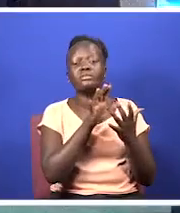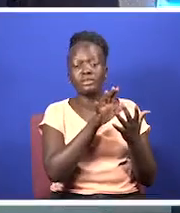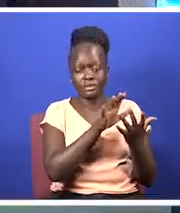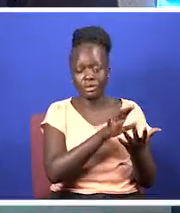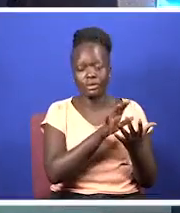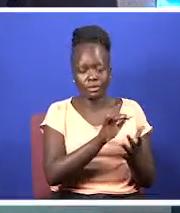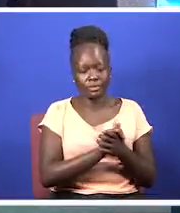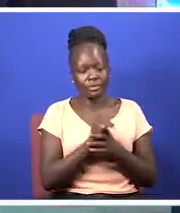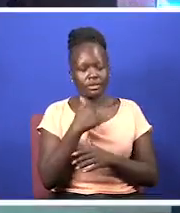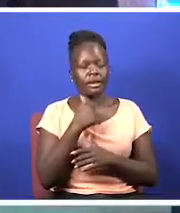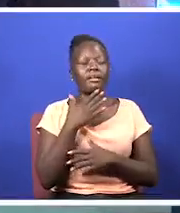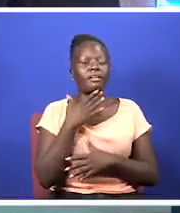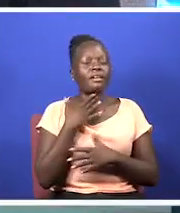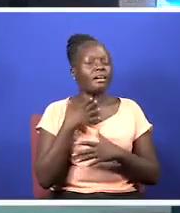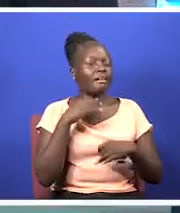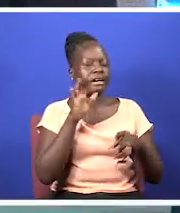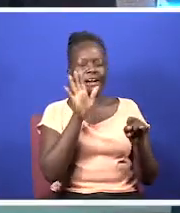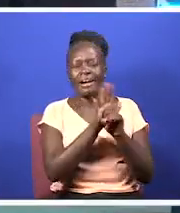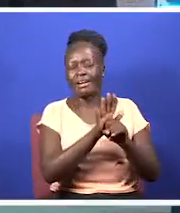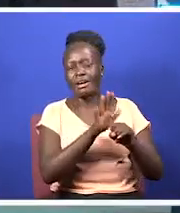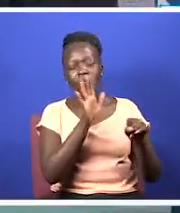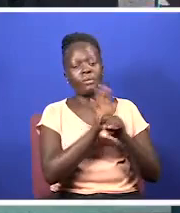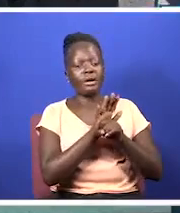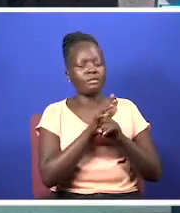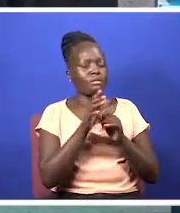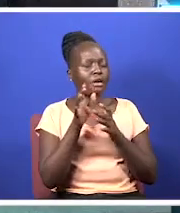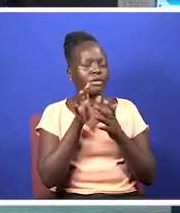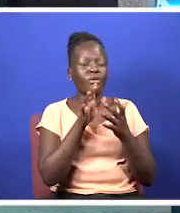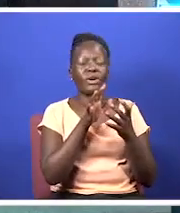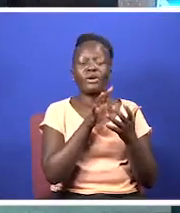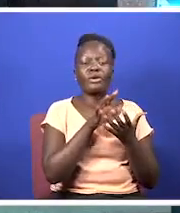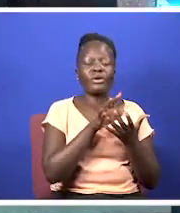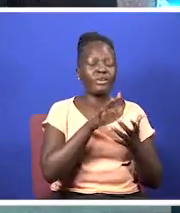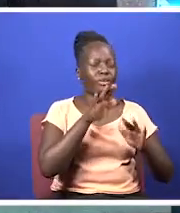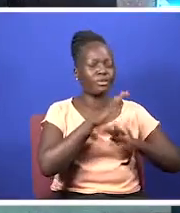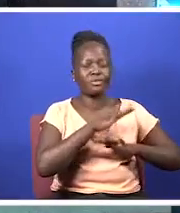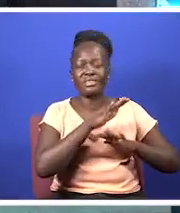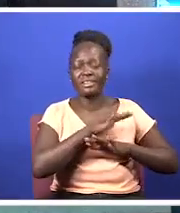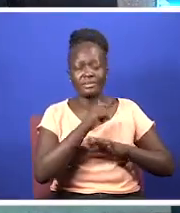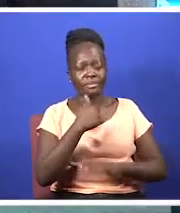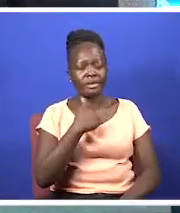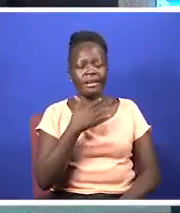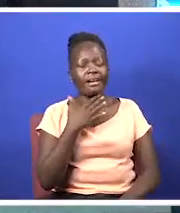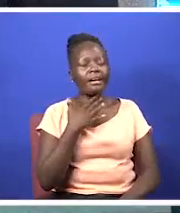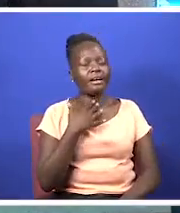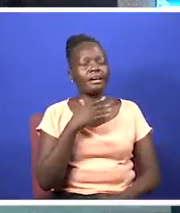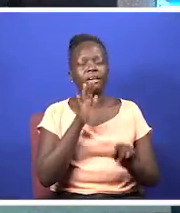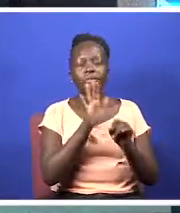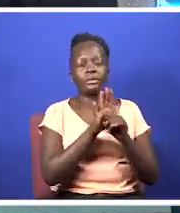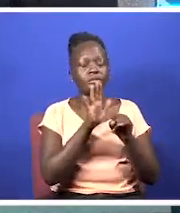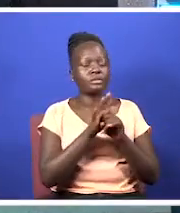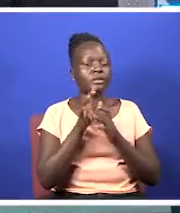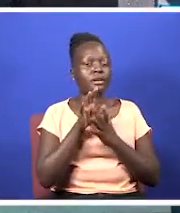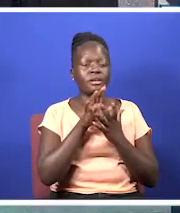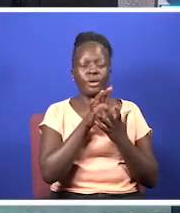I overflow. I wanna run over.